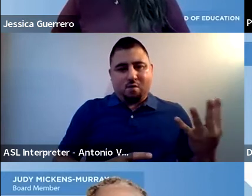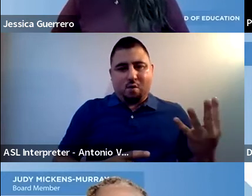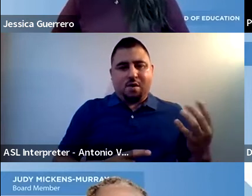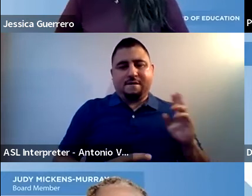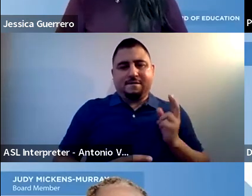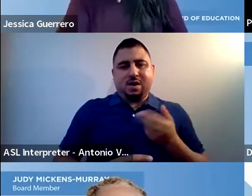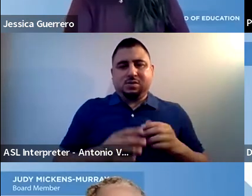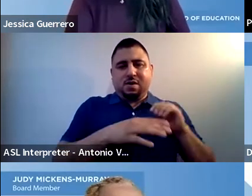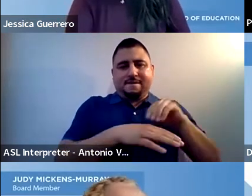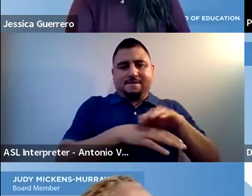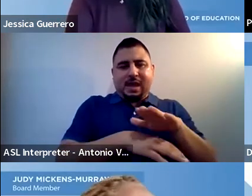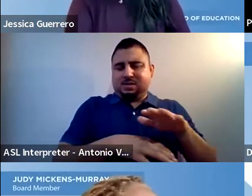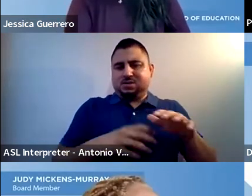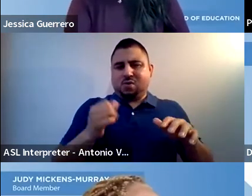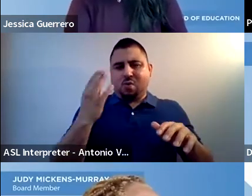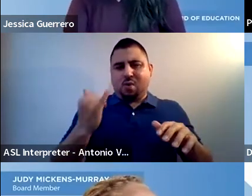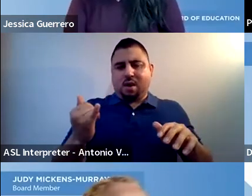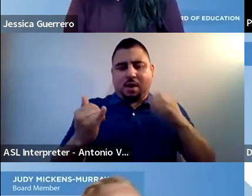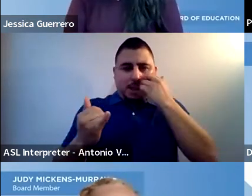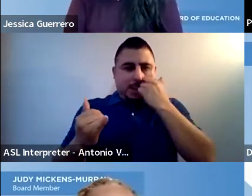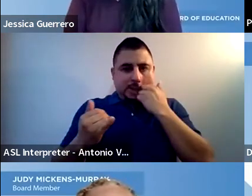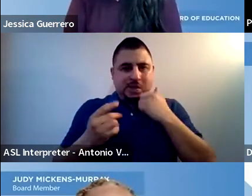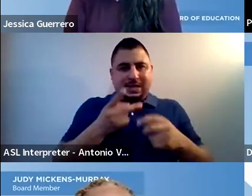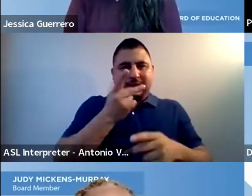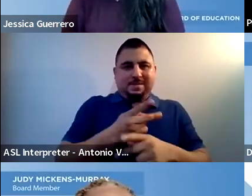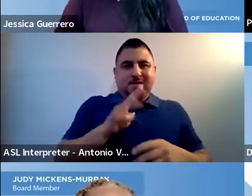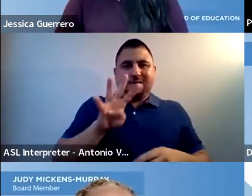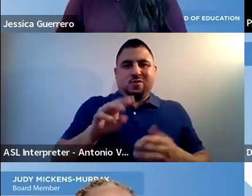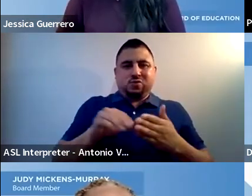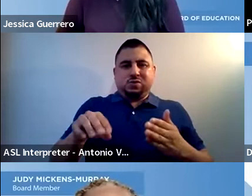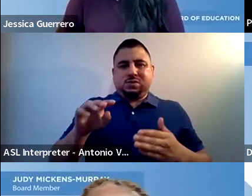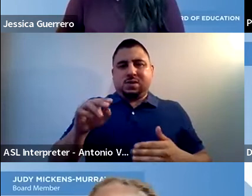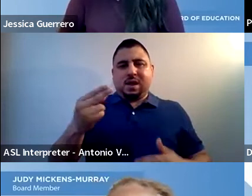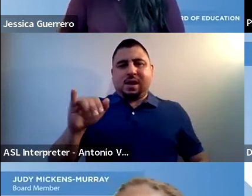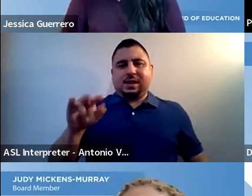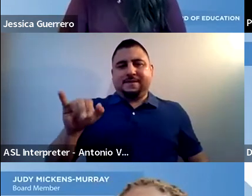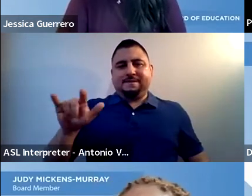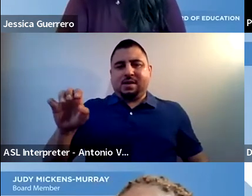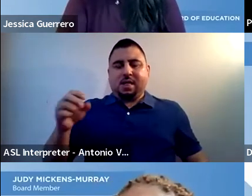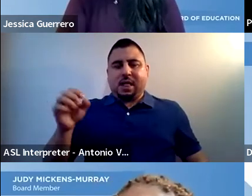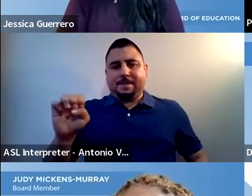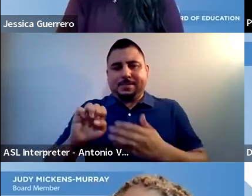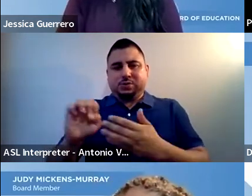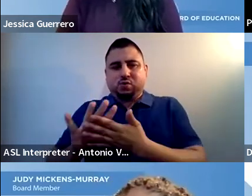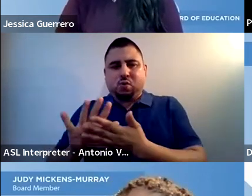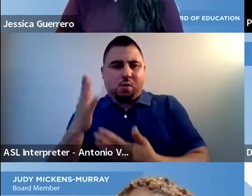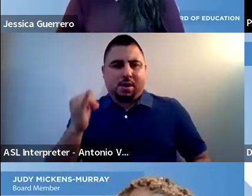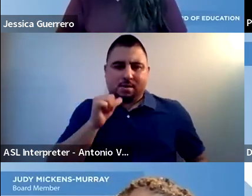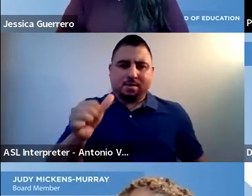in our neighborhood, so why not keep the four students at Hyattsville Elementary School?